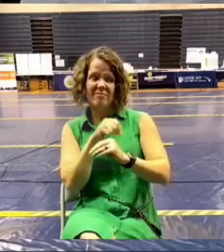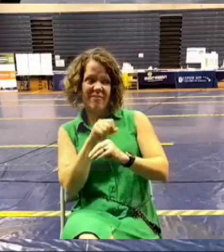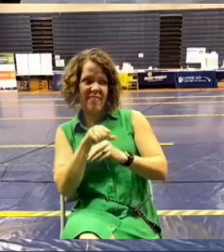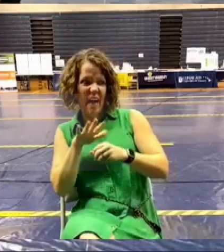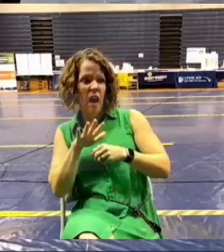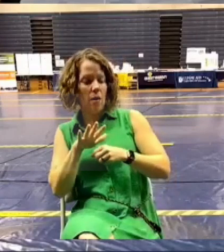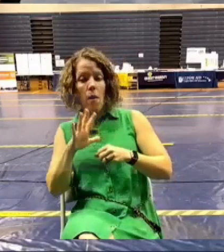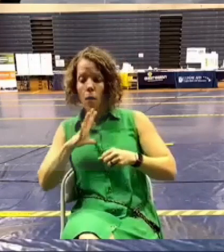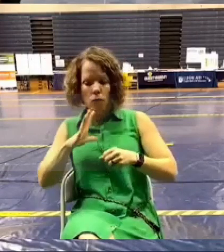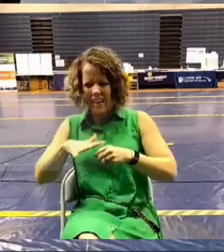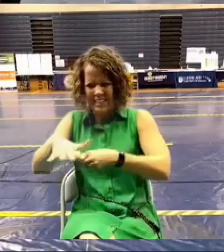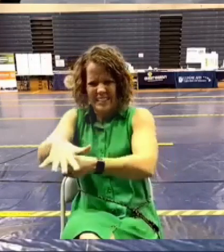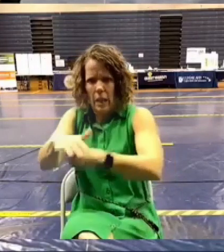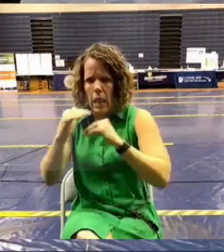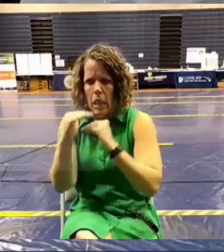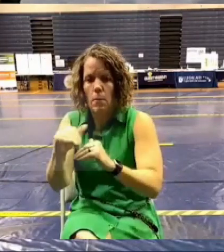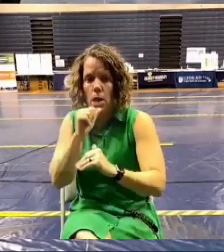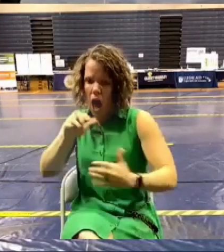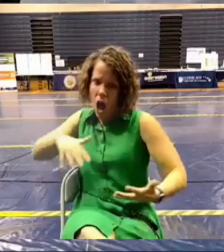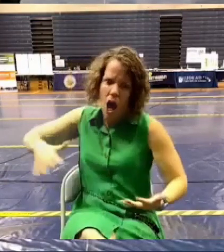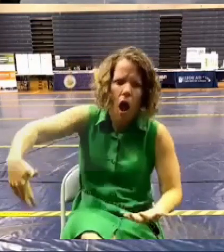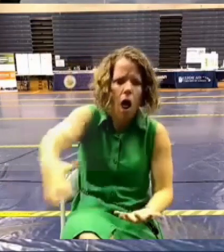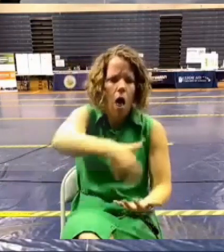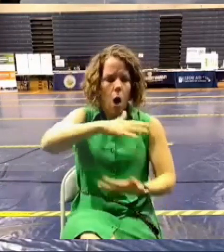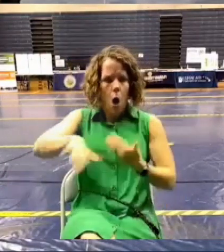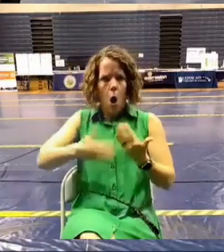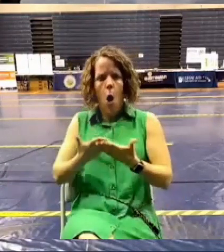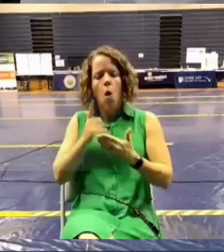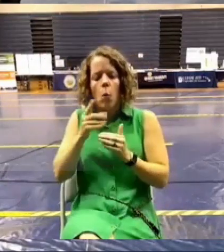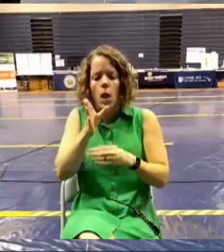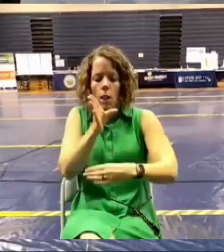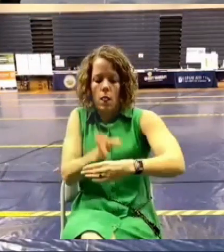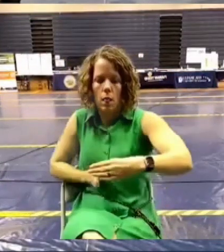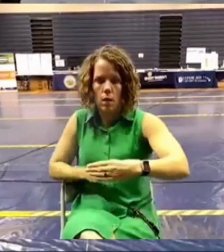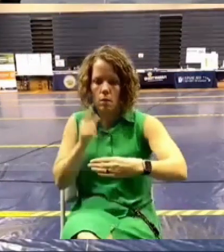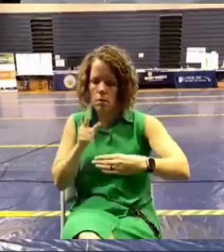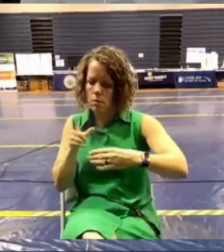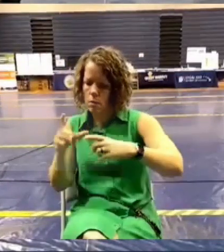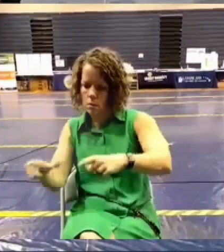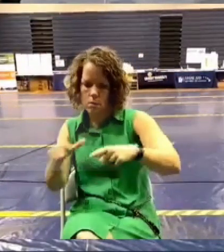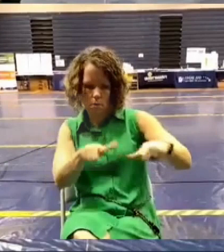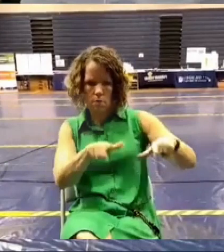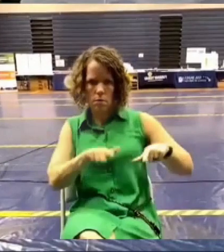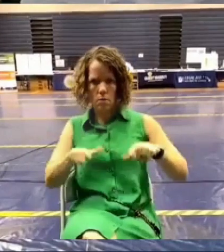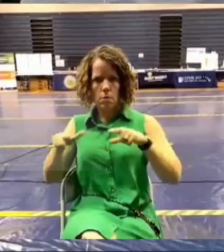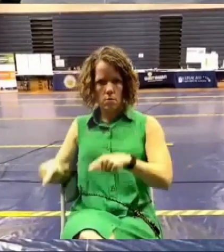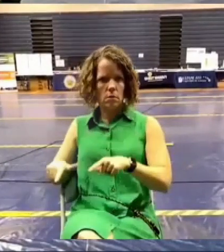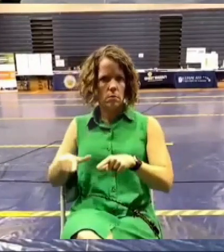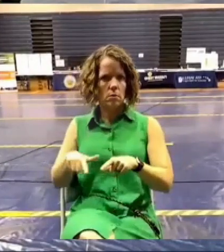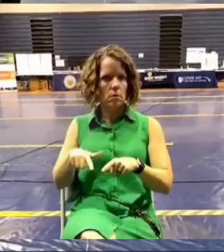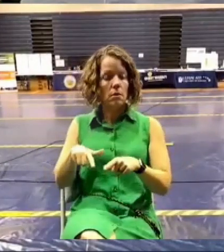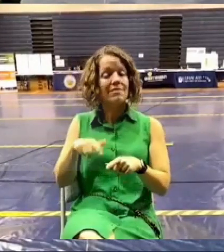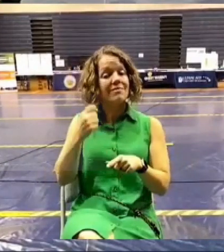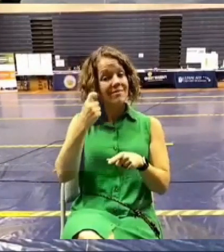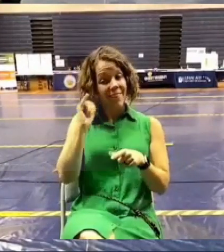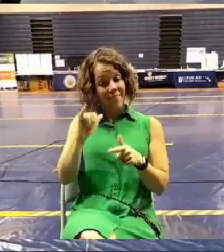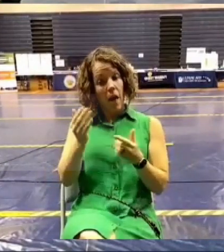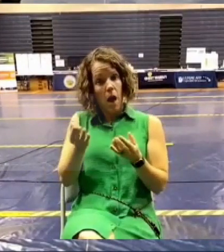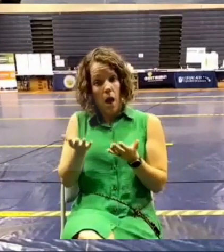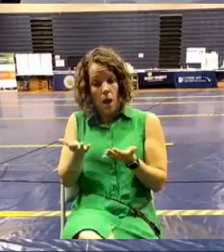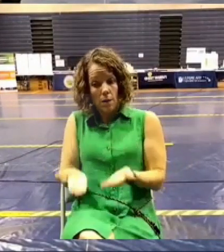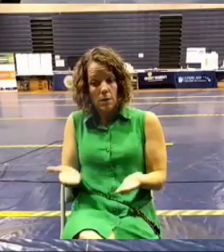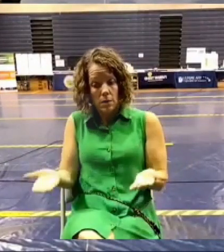of it or one corner of another, then that's the only place that we'll do the rescrape. And recognizing that, you know, that material is